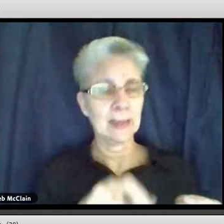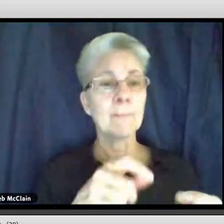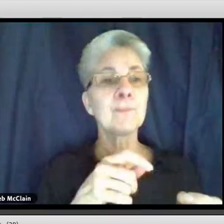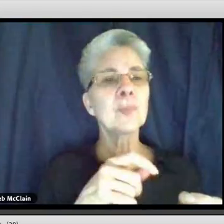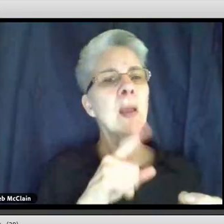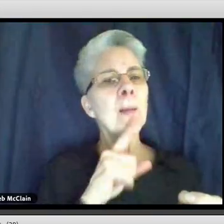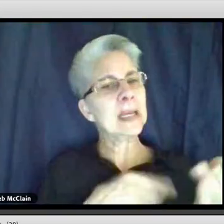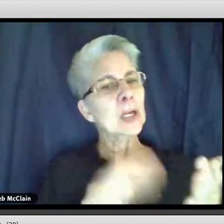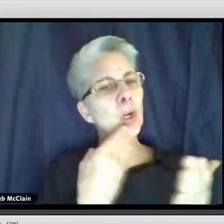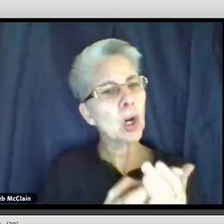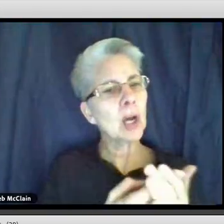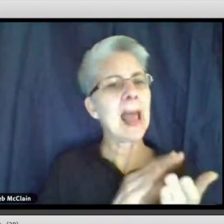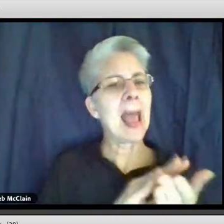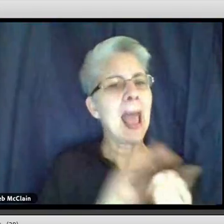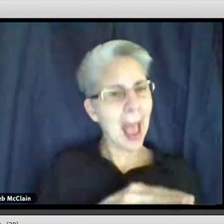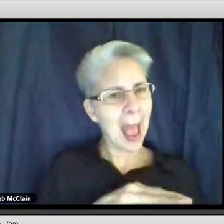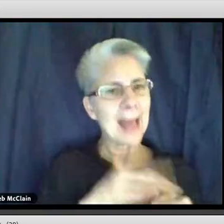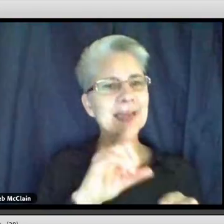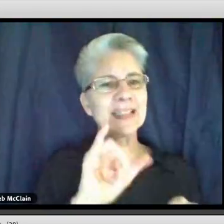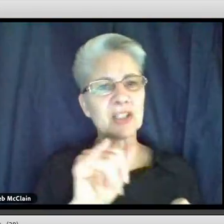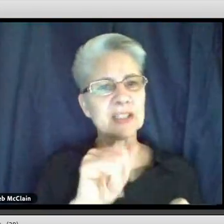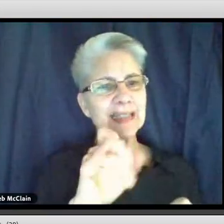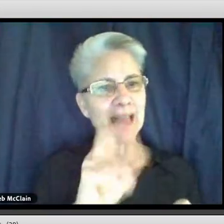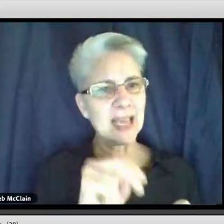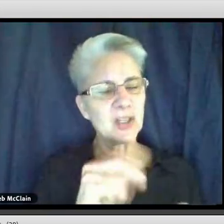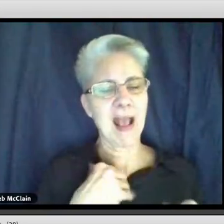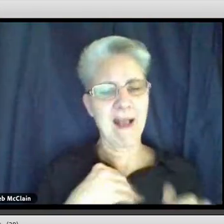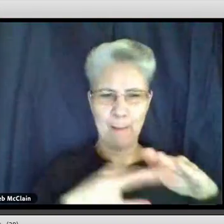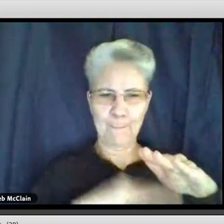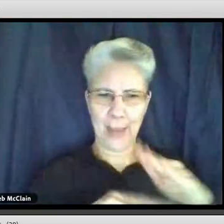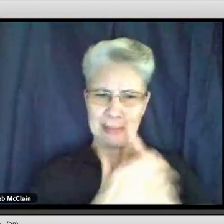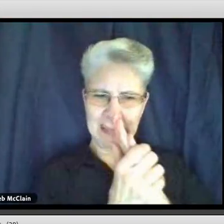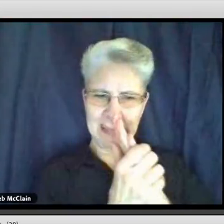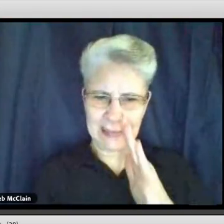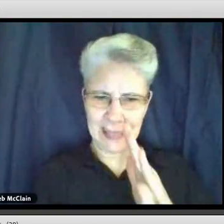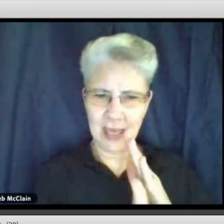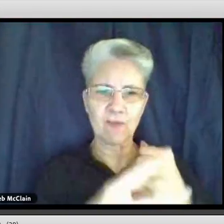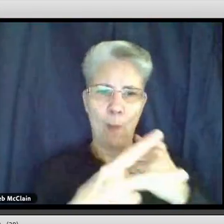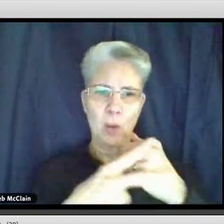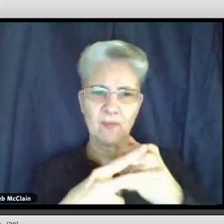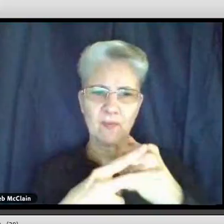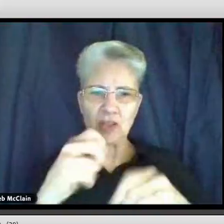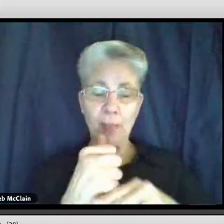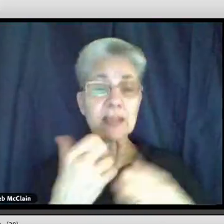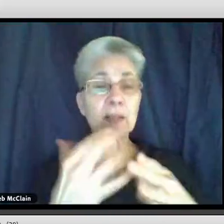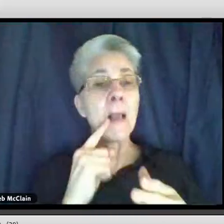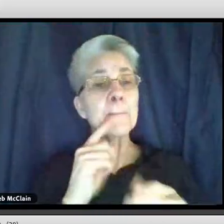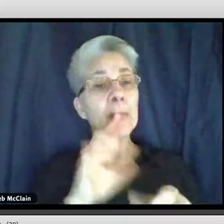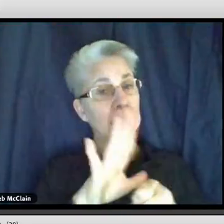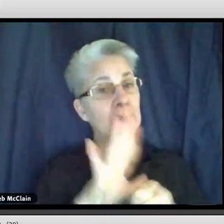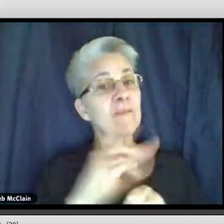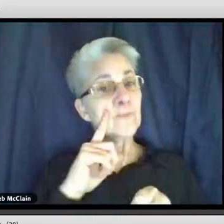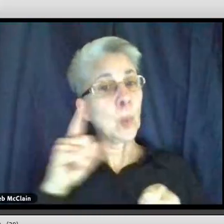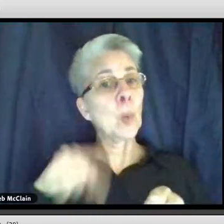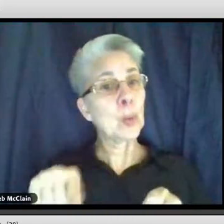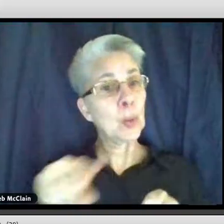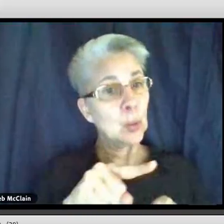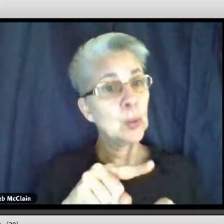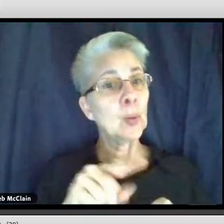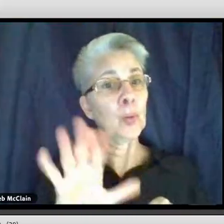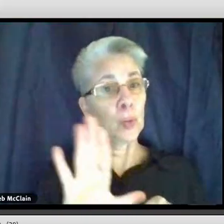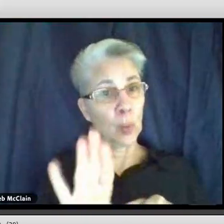at digitization, just having the basics of digital preservation in place might be what is right for your organization